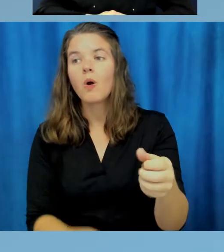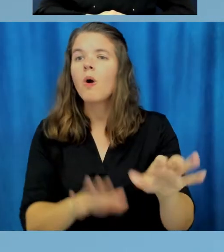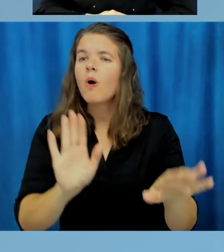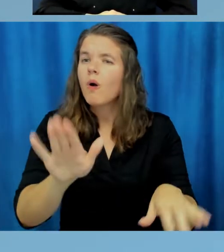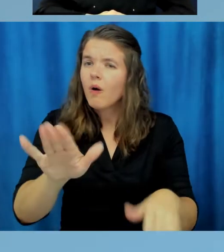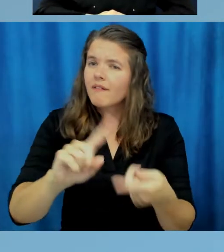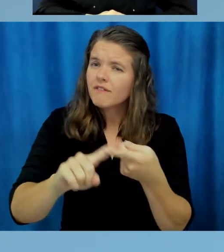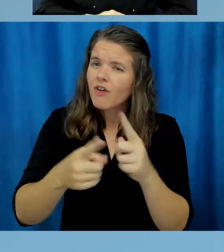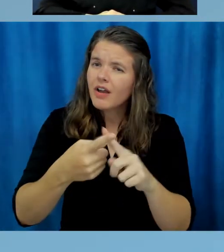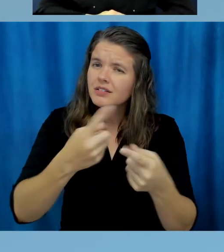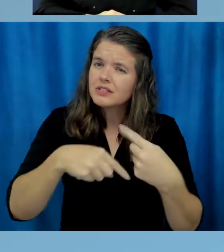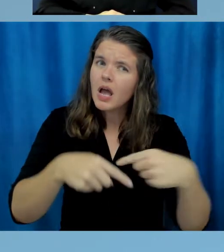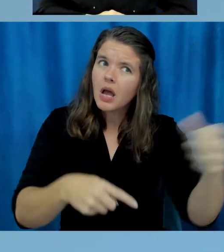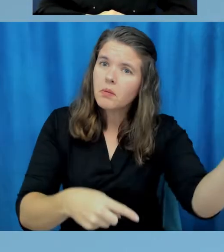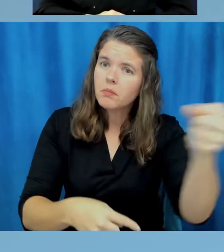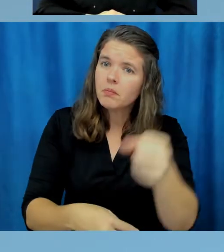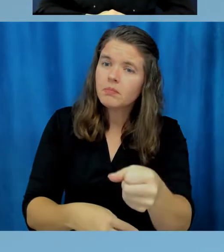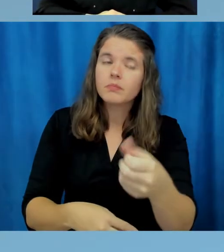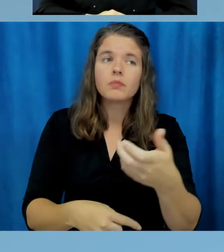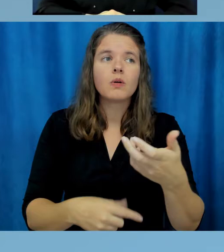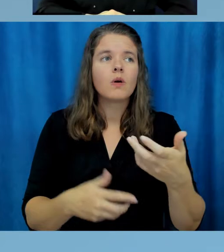that signs, or